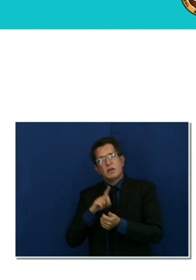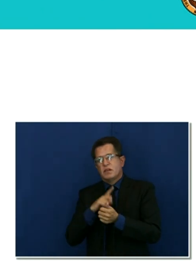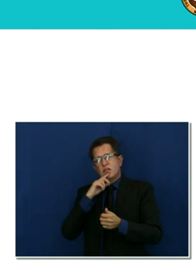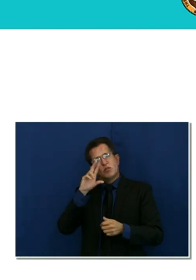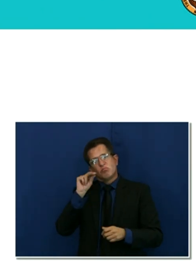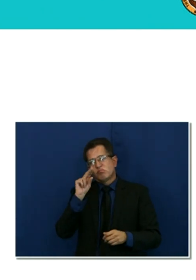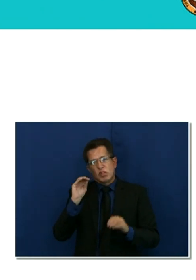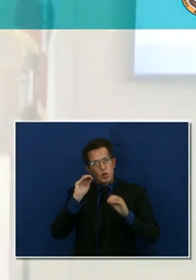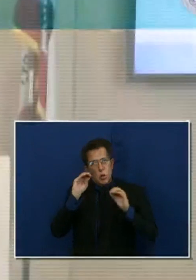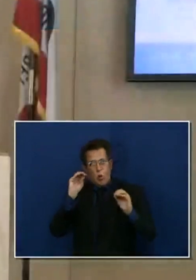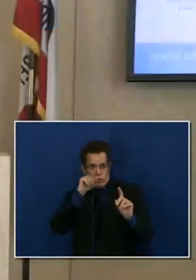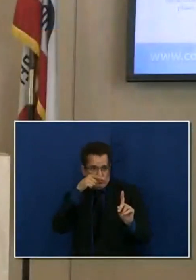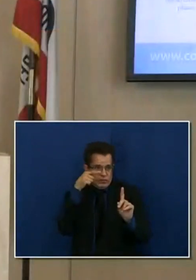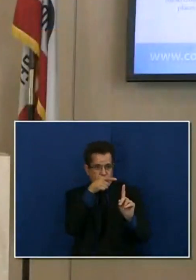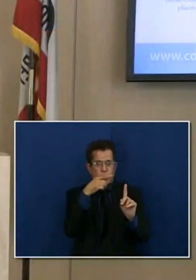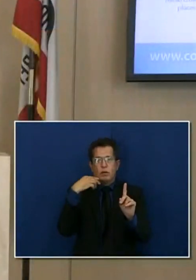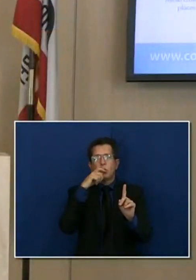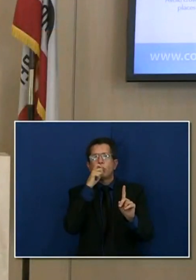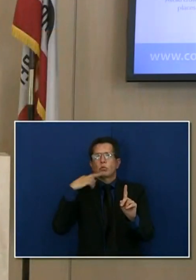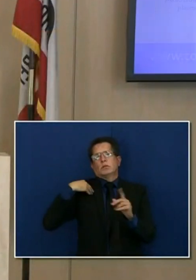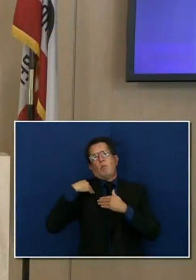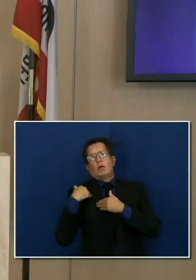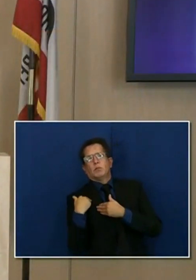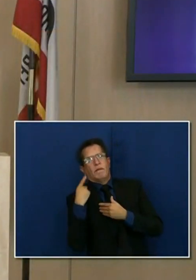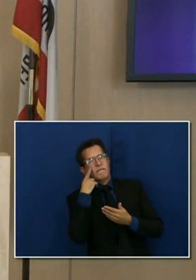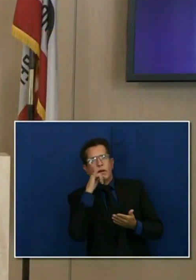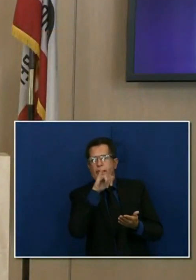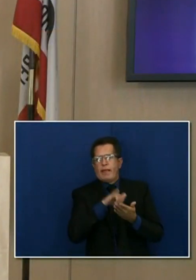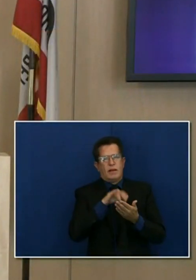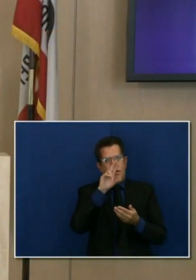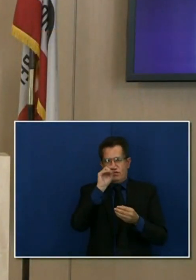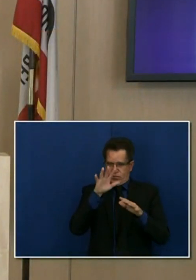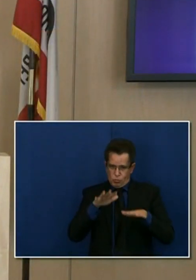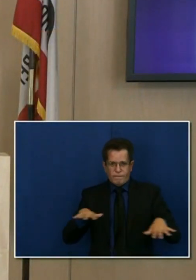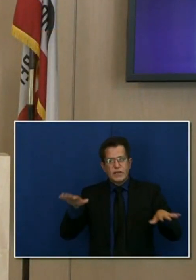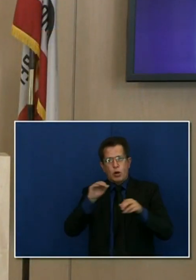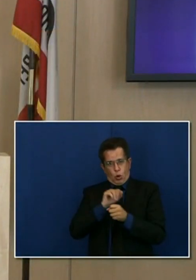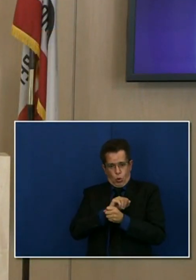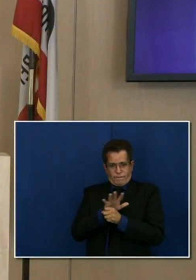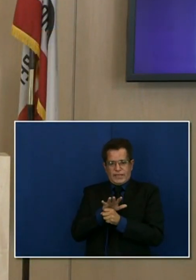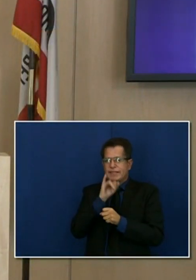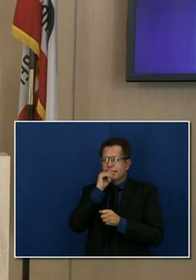for our increased number of cases. COVID-19 is pervasive throughout the